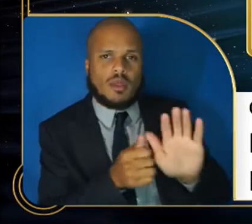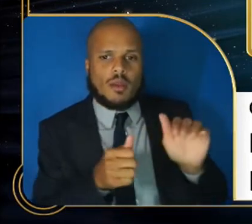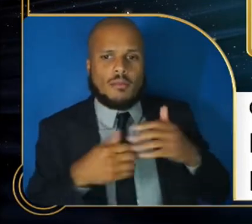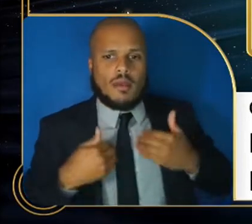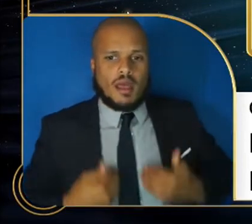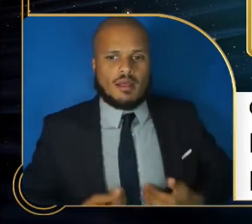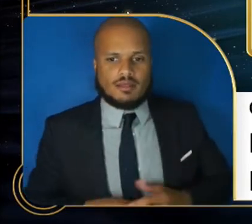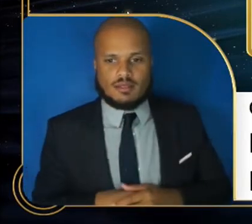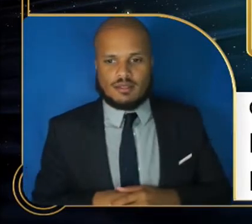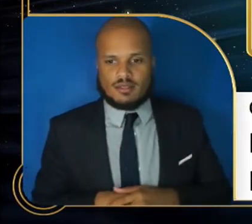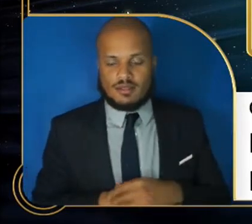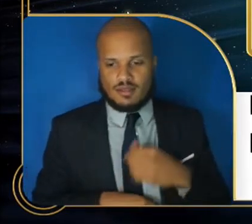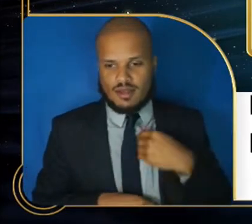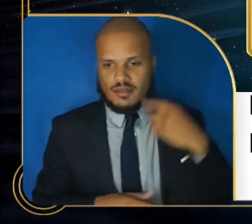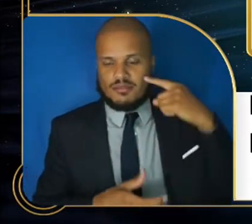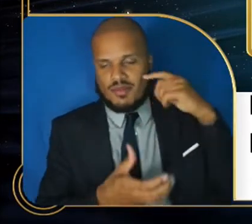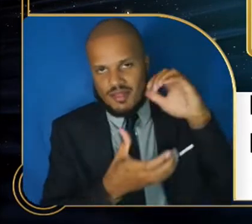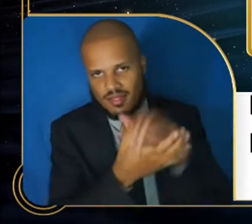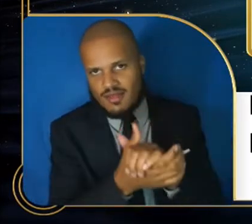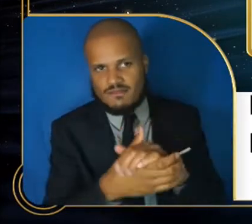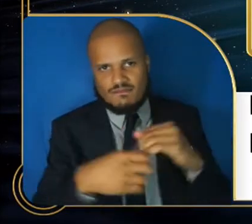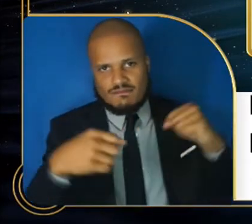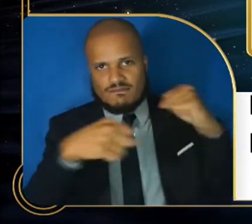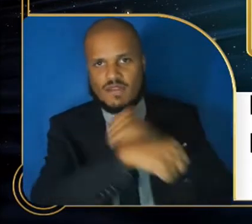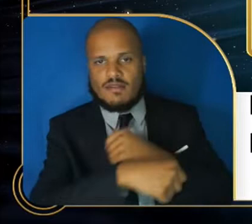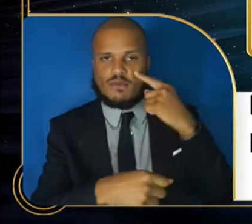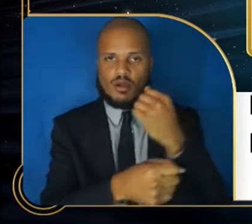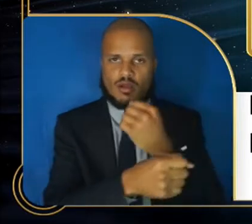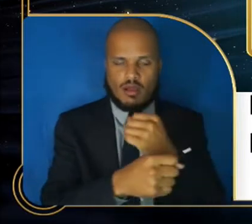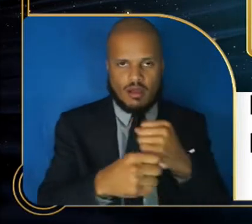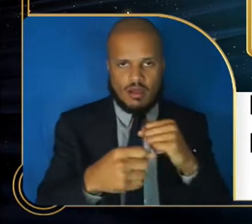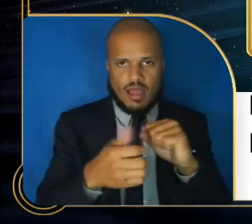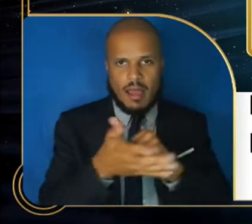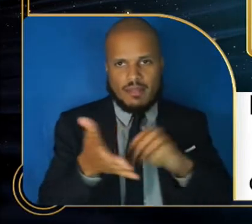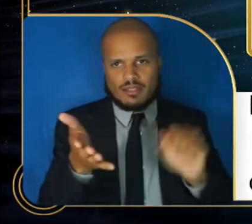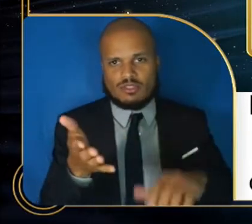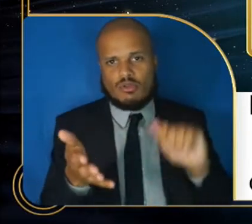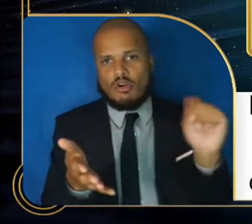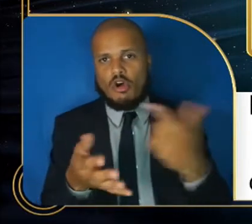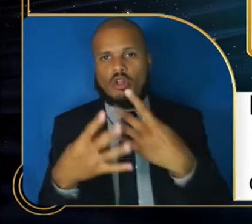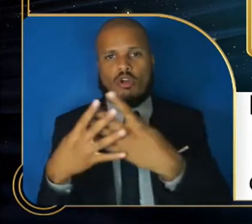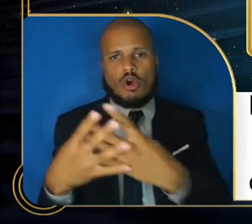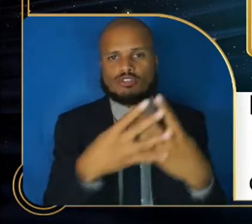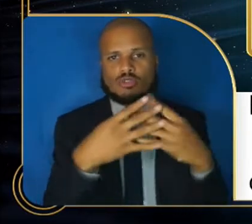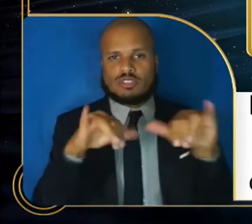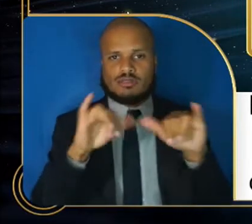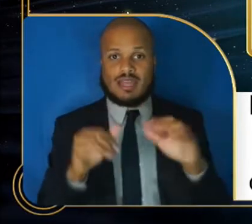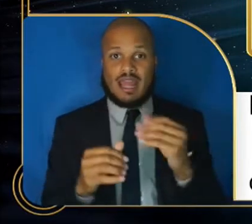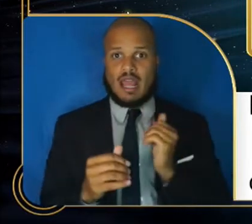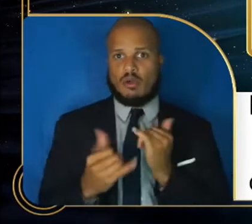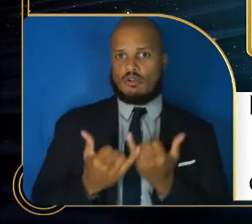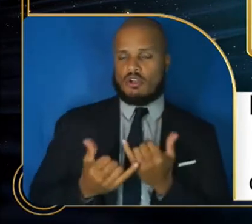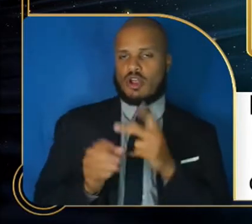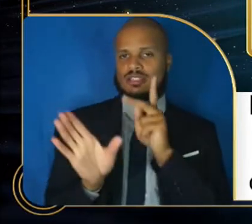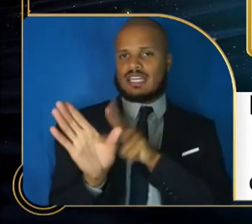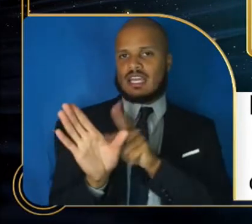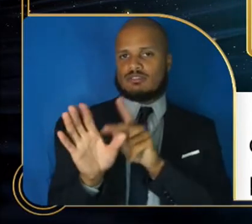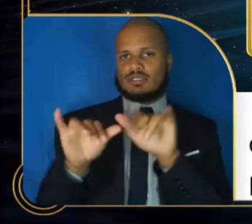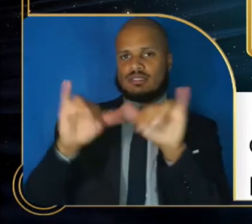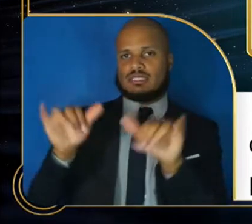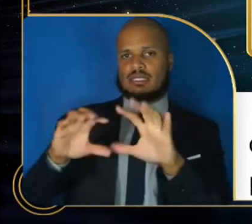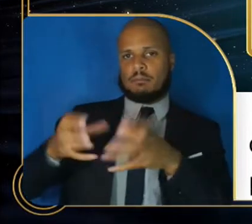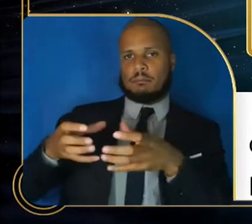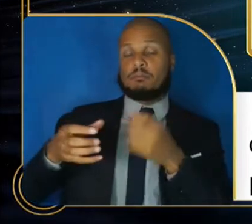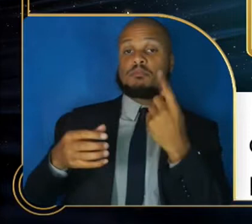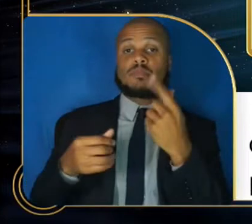I firmly believe in and fight for the abolition of all carceral systems, including our current psychiatric system. To me, abolition